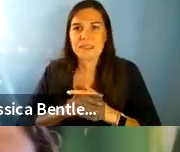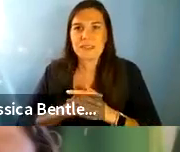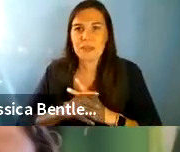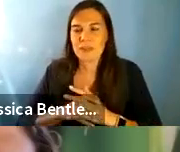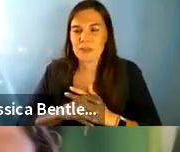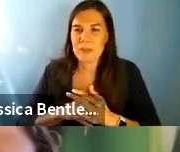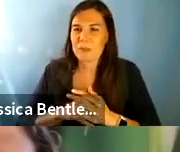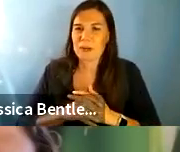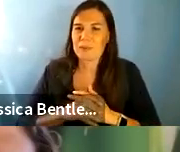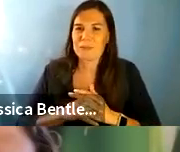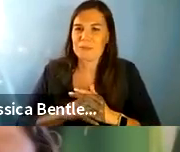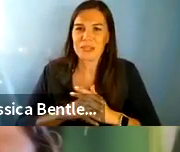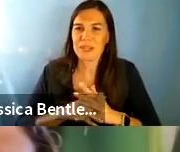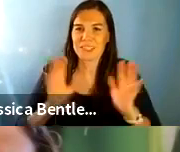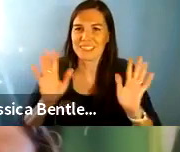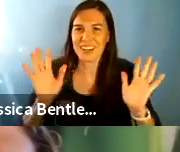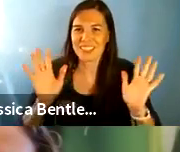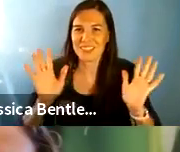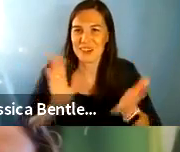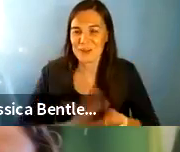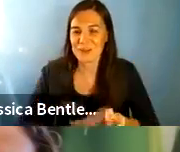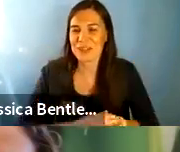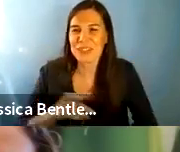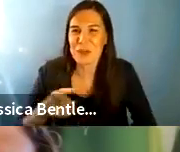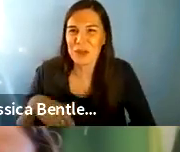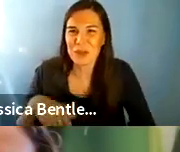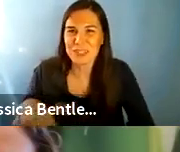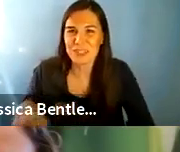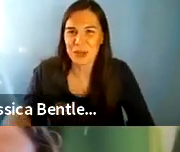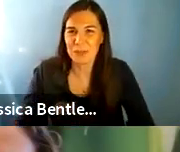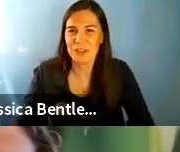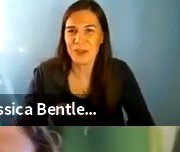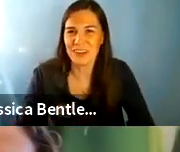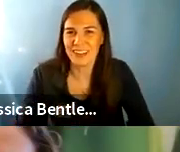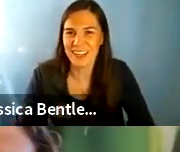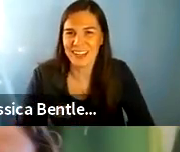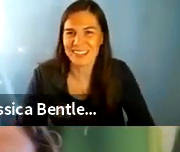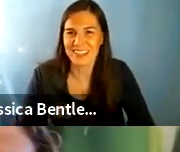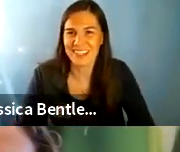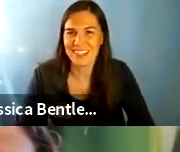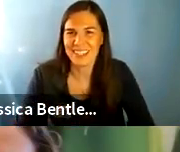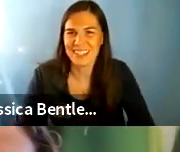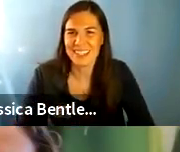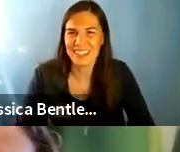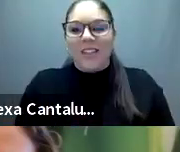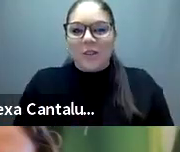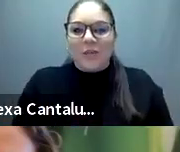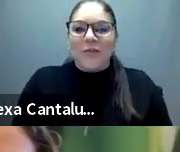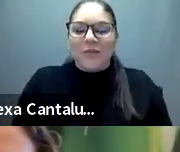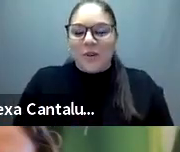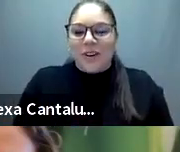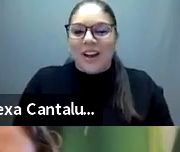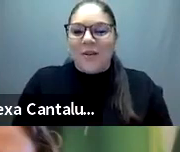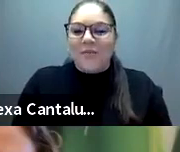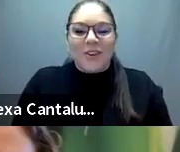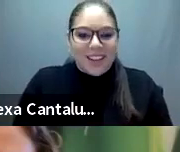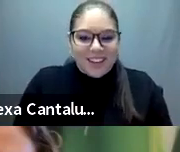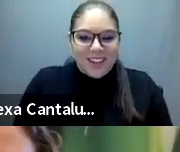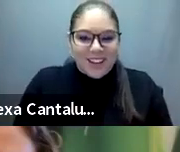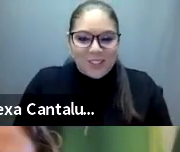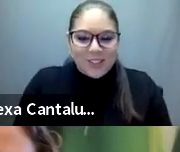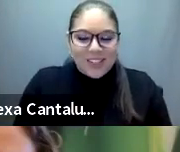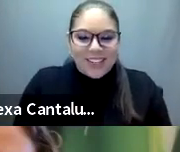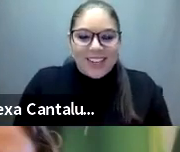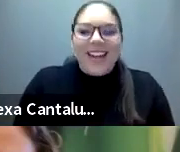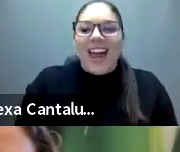I don't even remember, but there was tons of different. Do you guys remember who you interpreted for, Alexa? So I interpreted for King